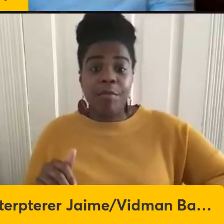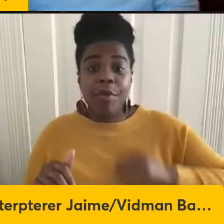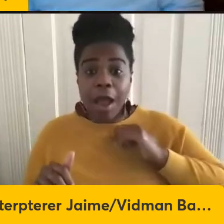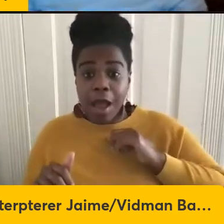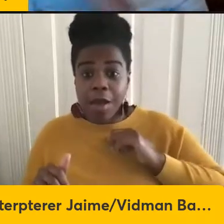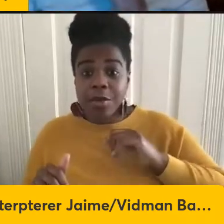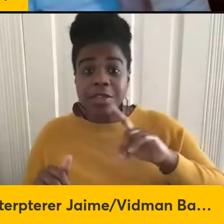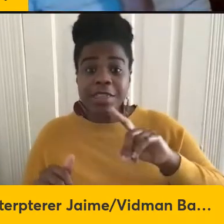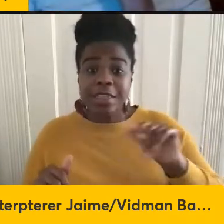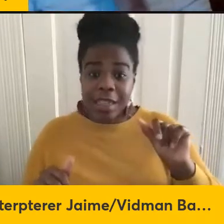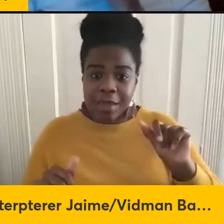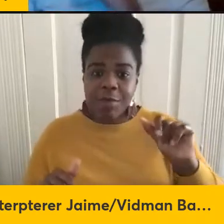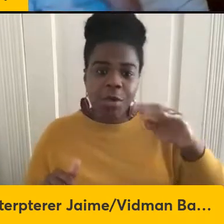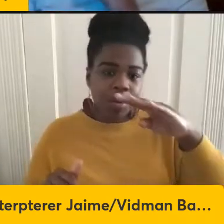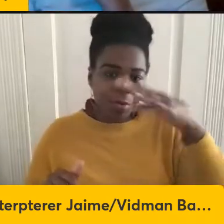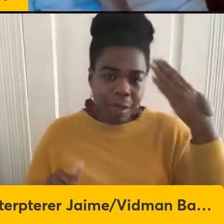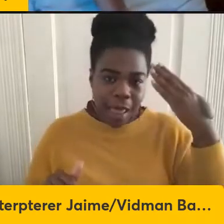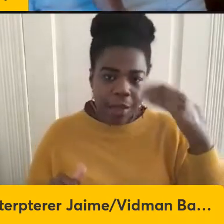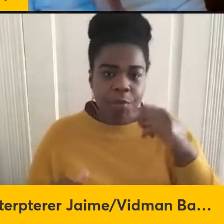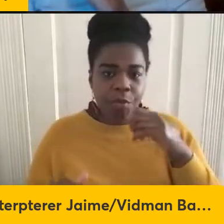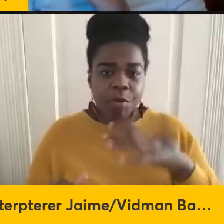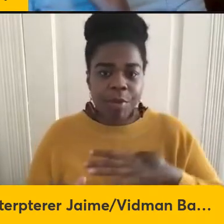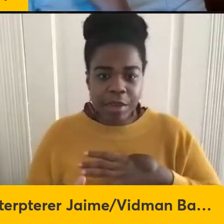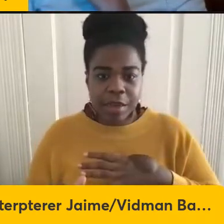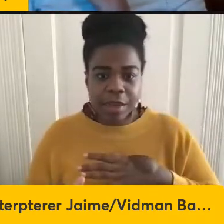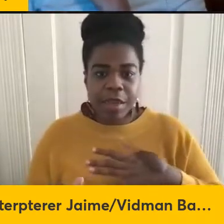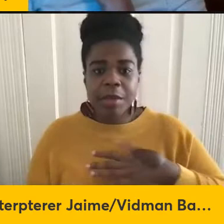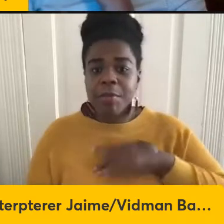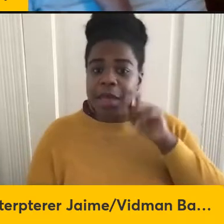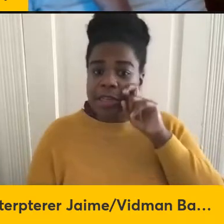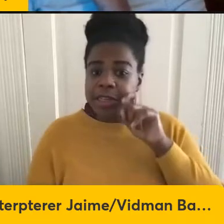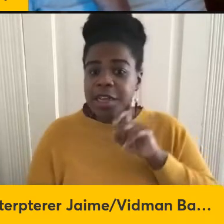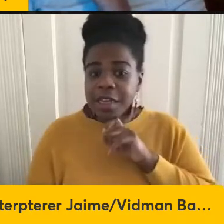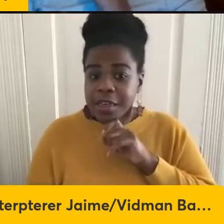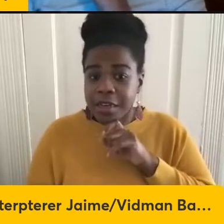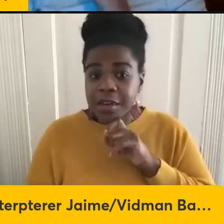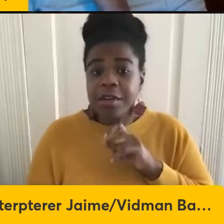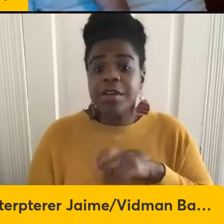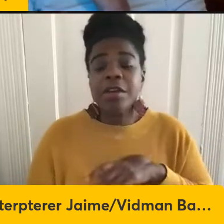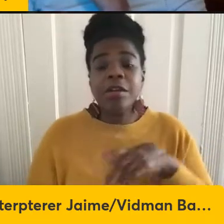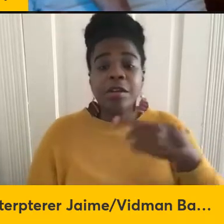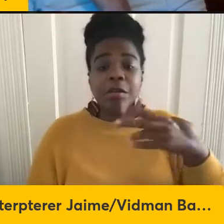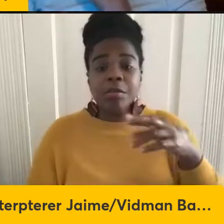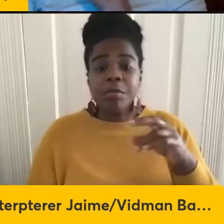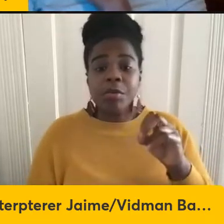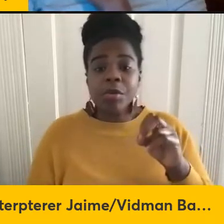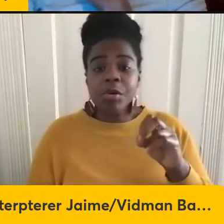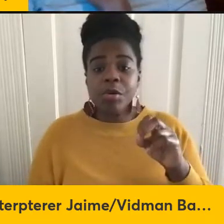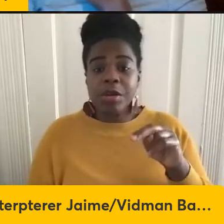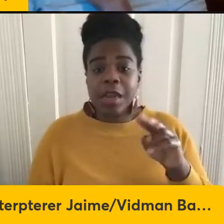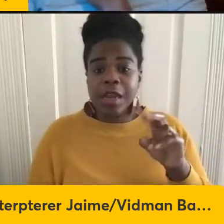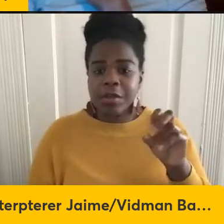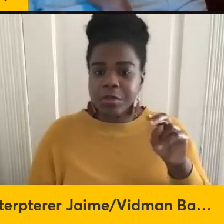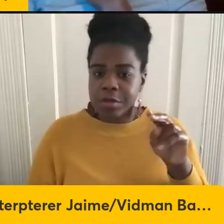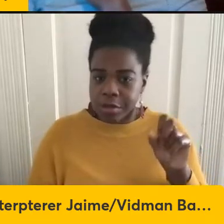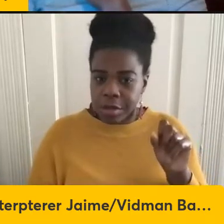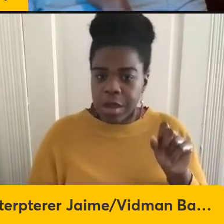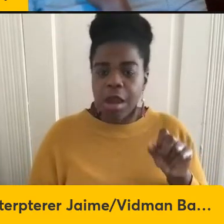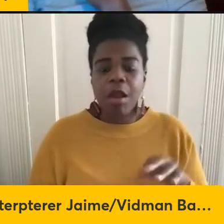Black woman, and my gender pronouns are just as important as my disability pronouns